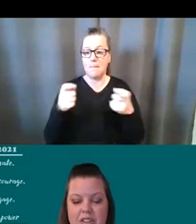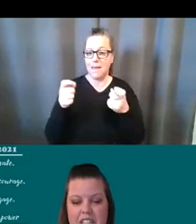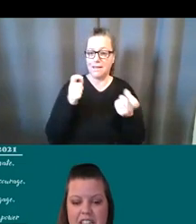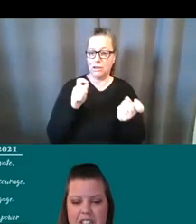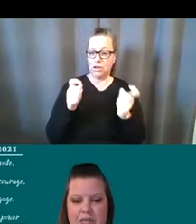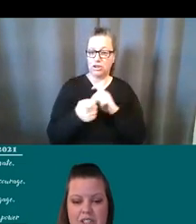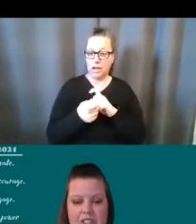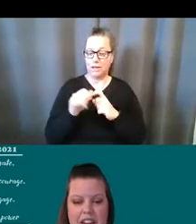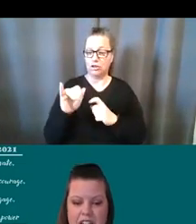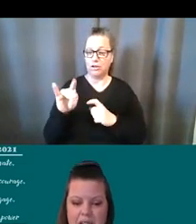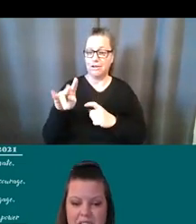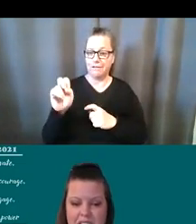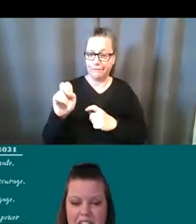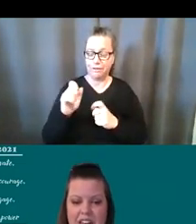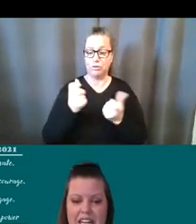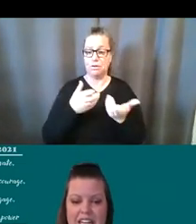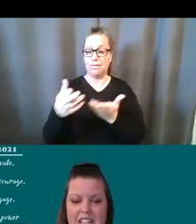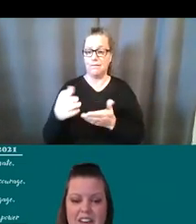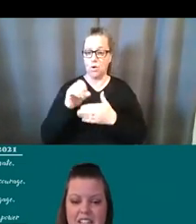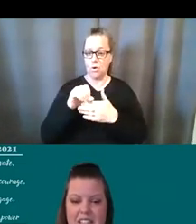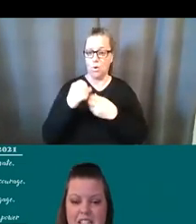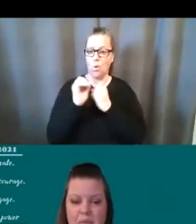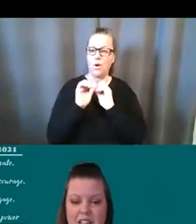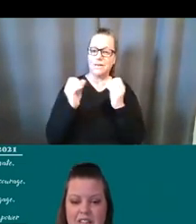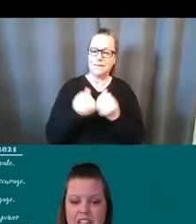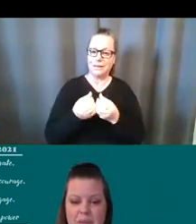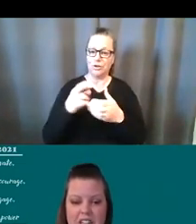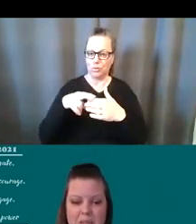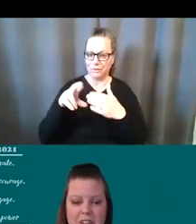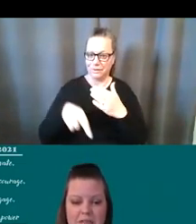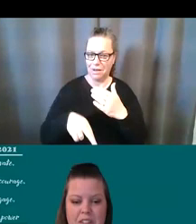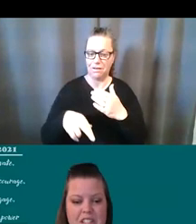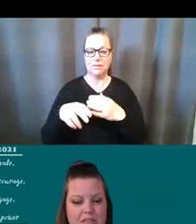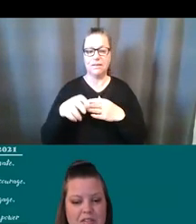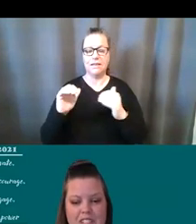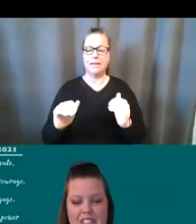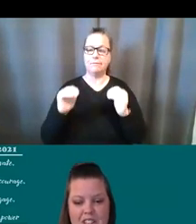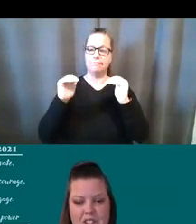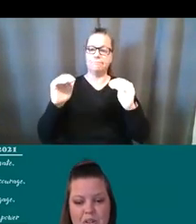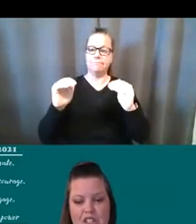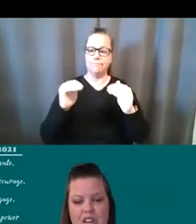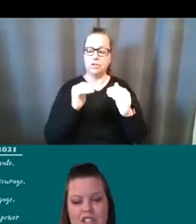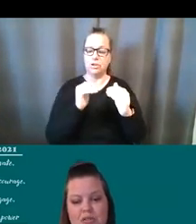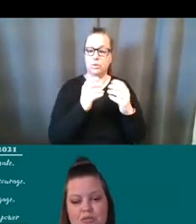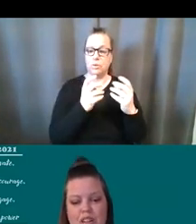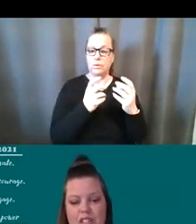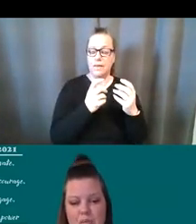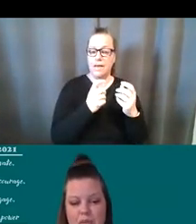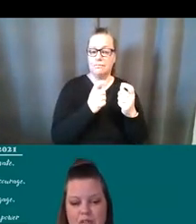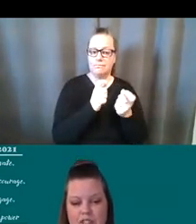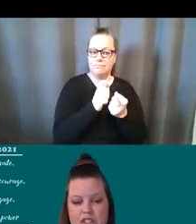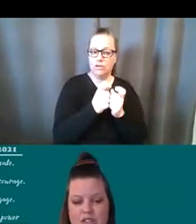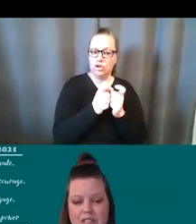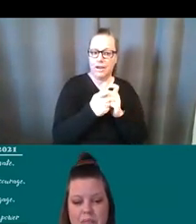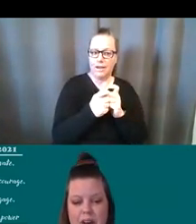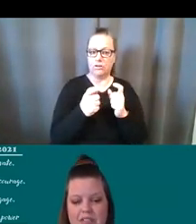deliver organizational results and outcomes. He has advanced the discipline of change management from the soft and fuzzy toward a structured, rigorous